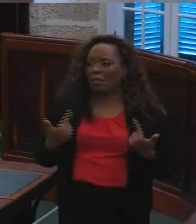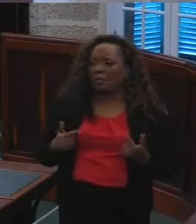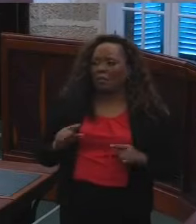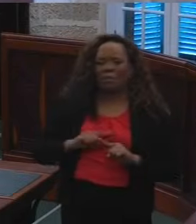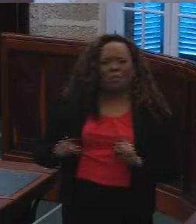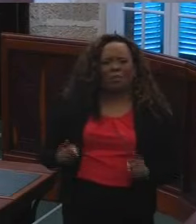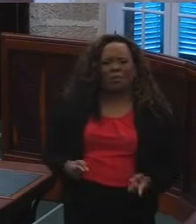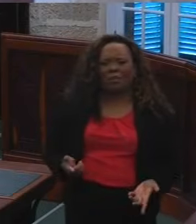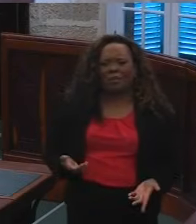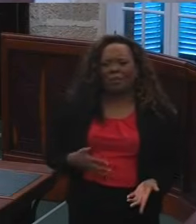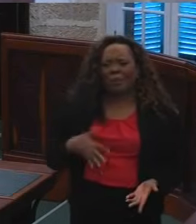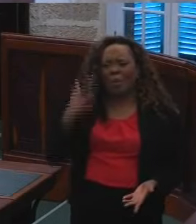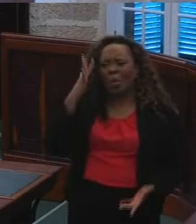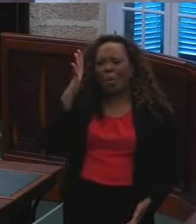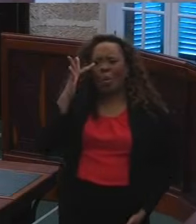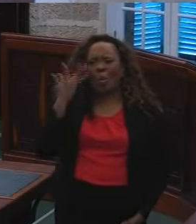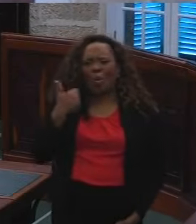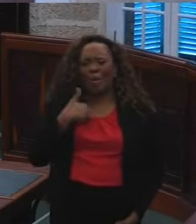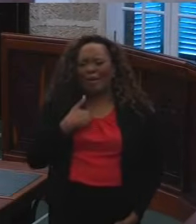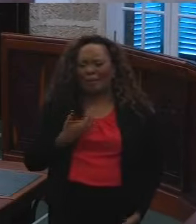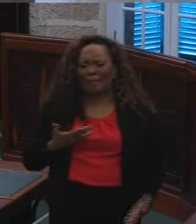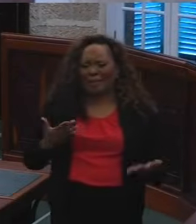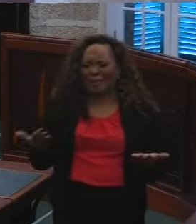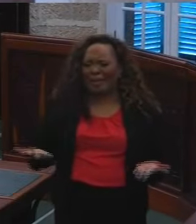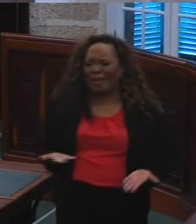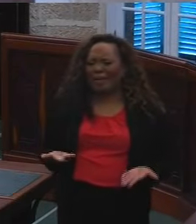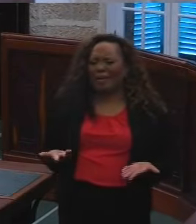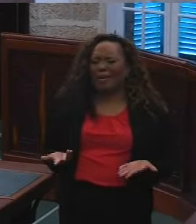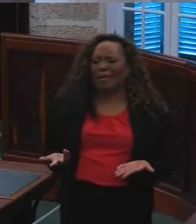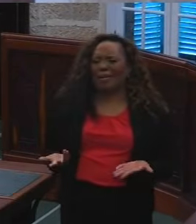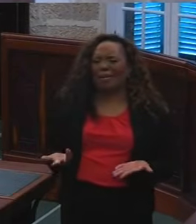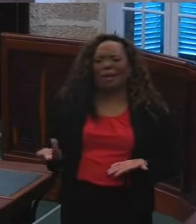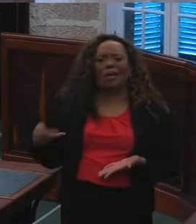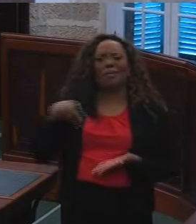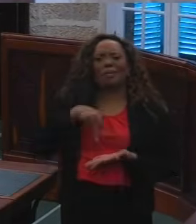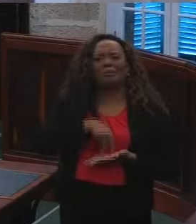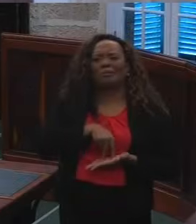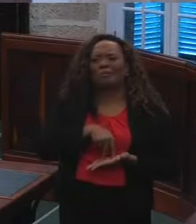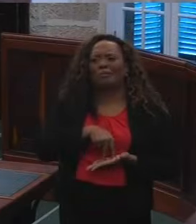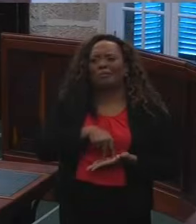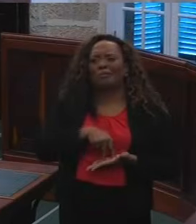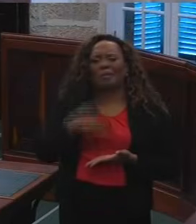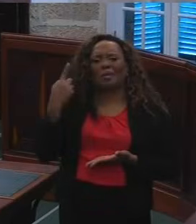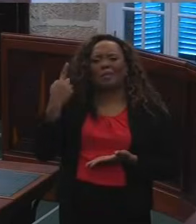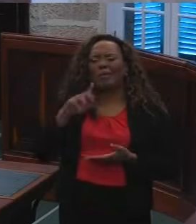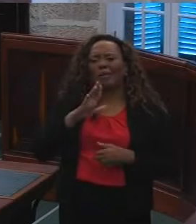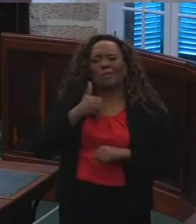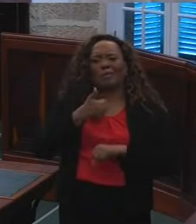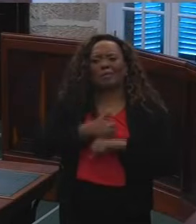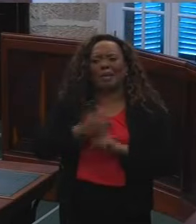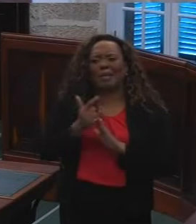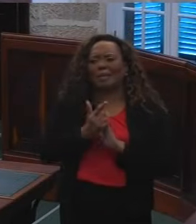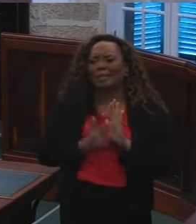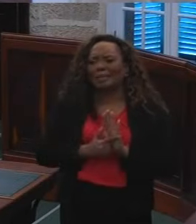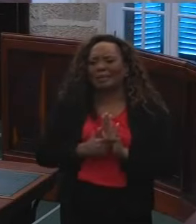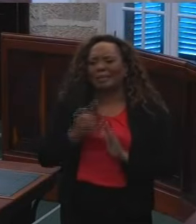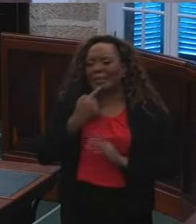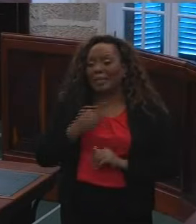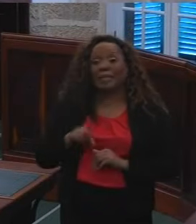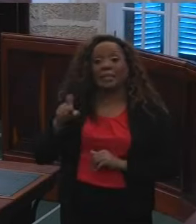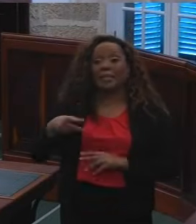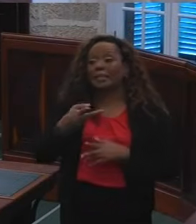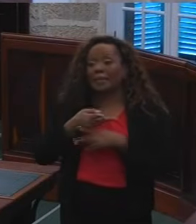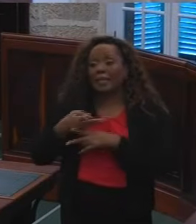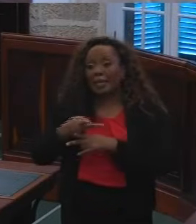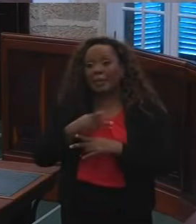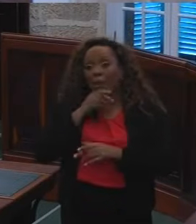today bringing legislation to protect and care for our elderly population. Unheard of, should never